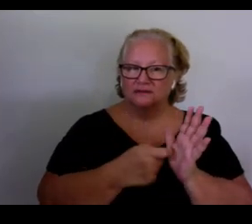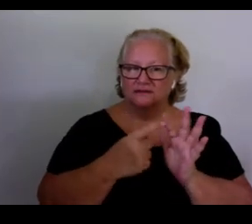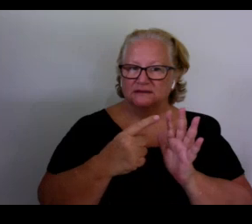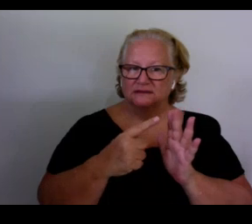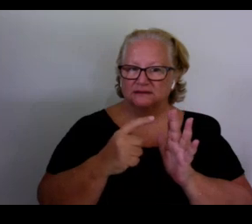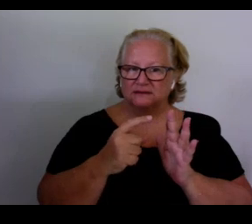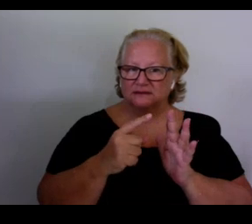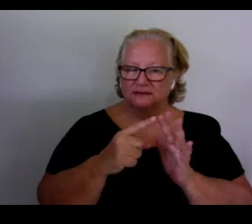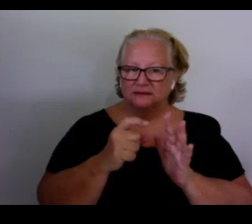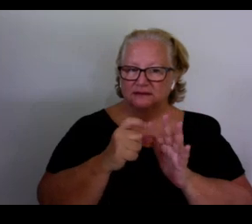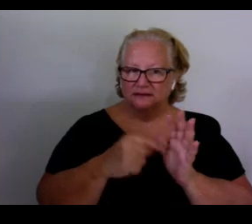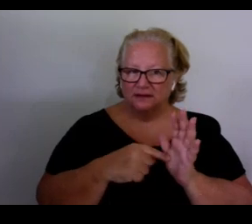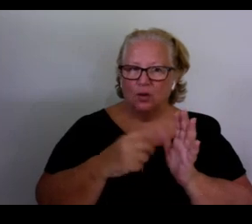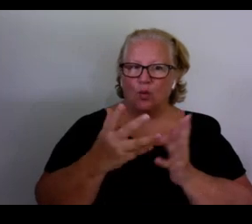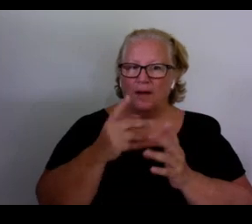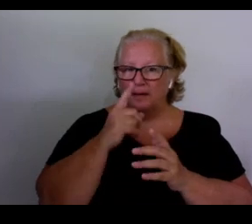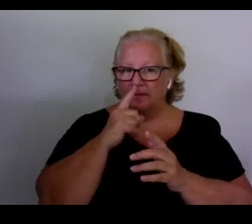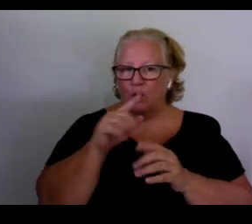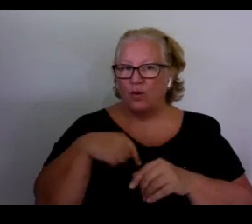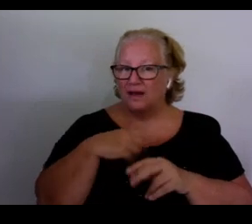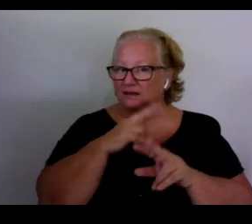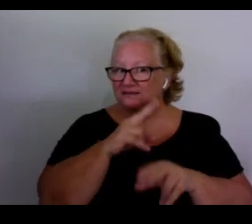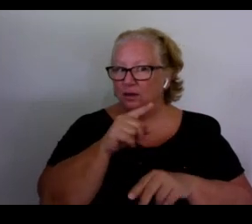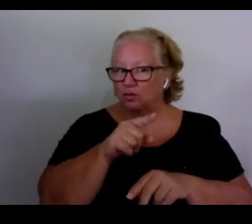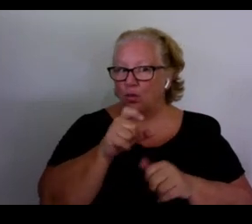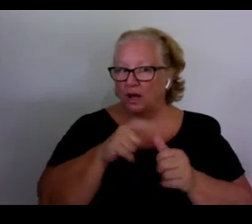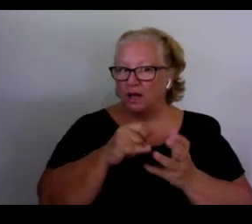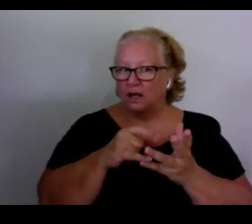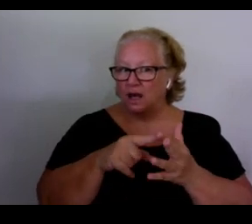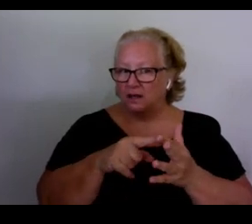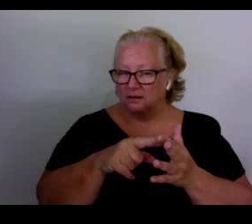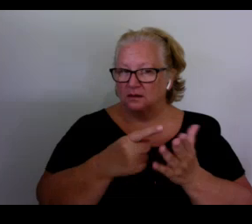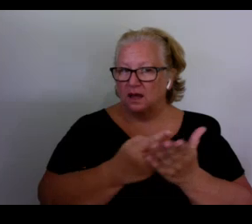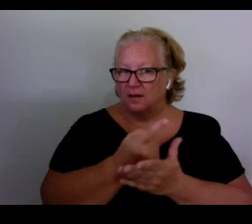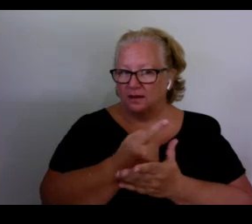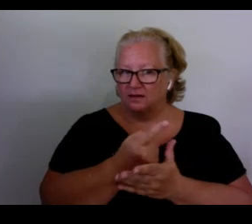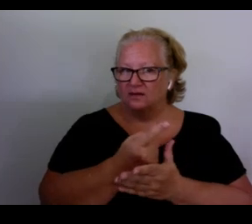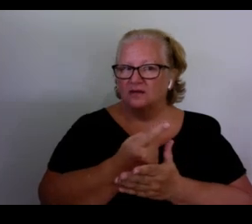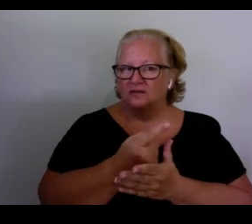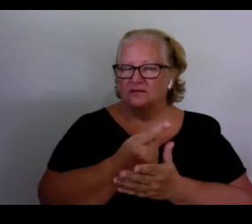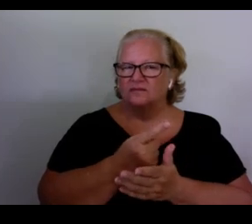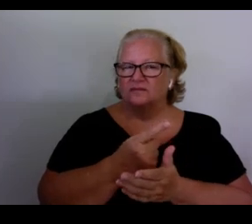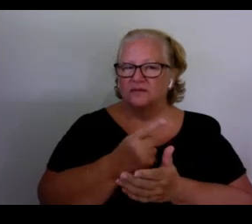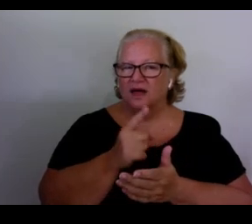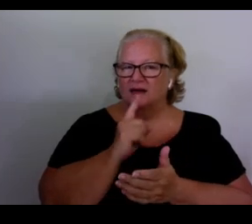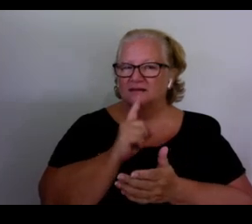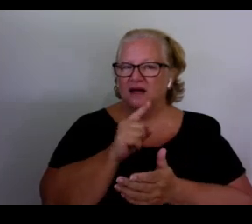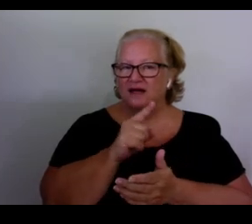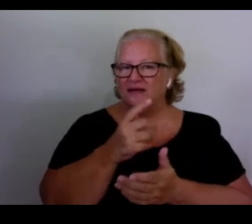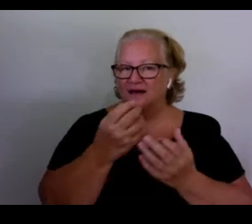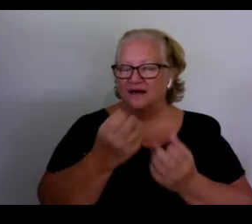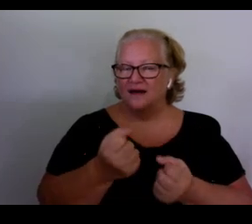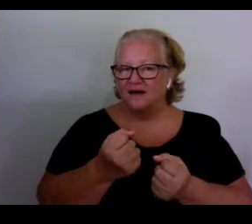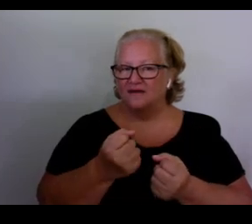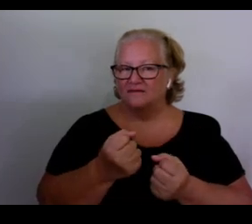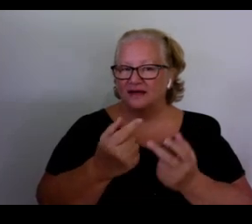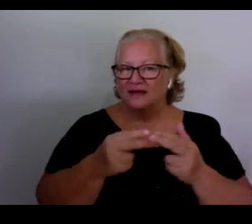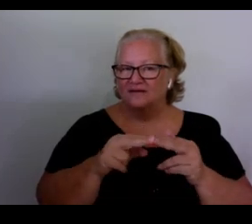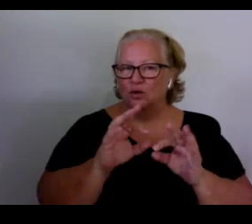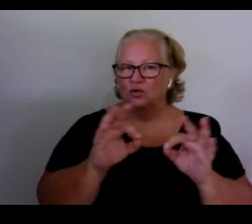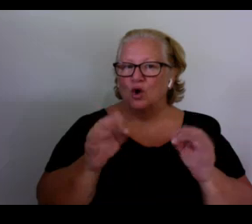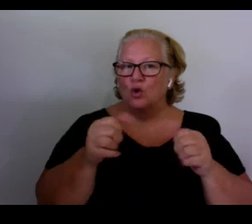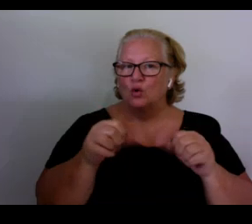me, when we see those case studies, developing the case that says they have this, if not used